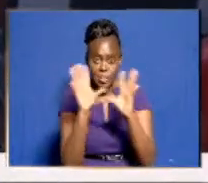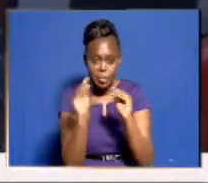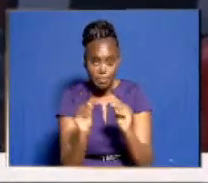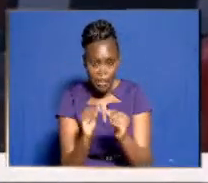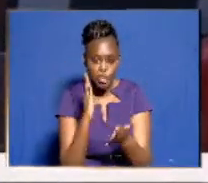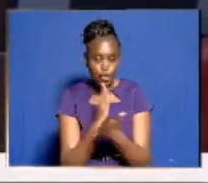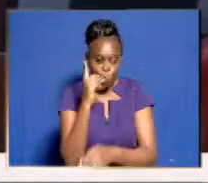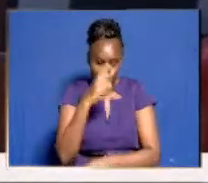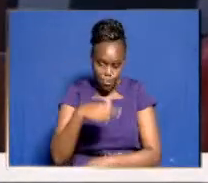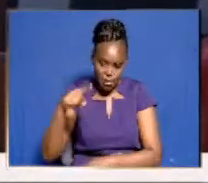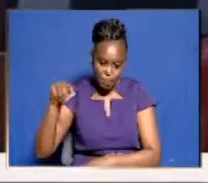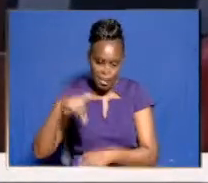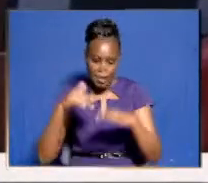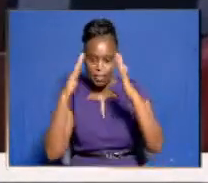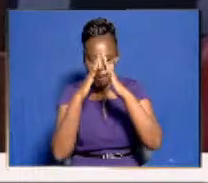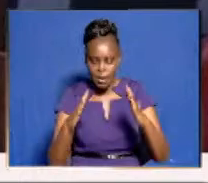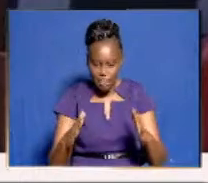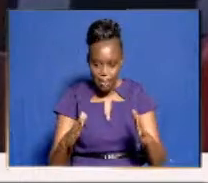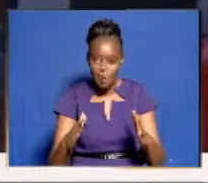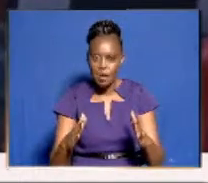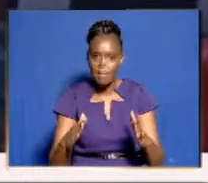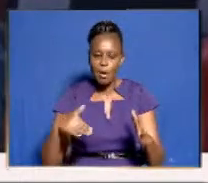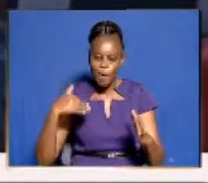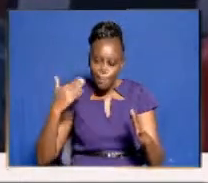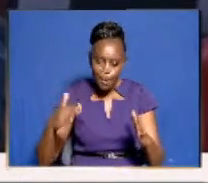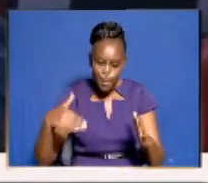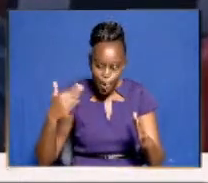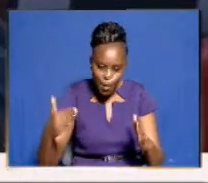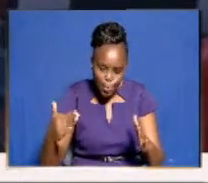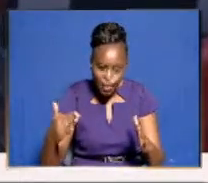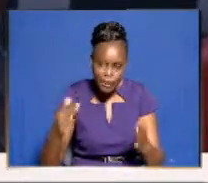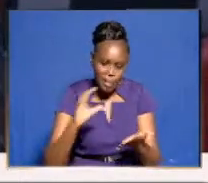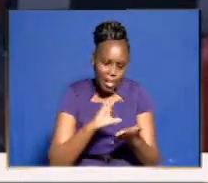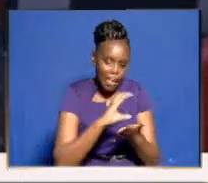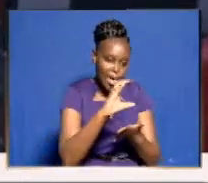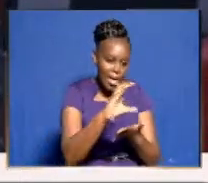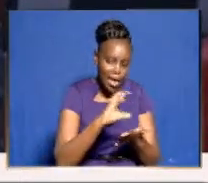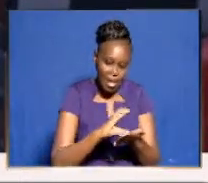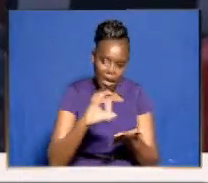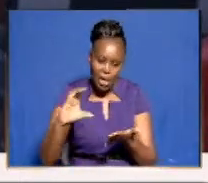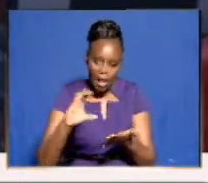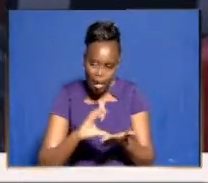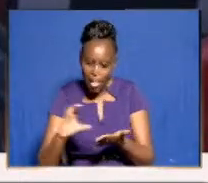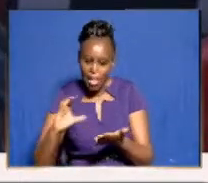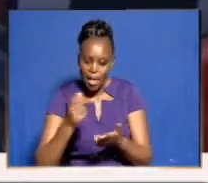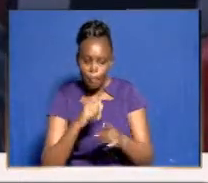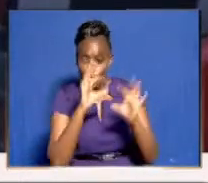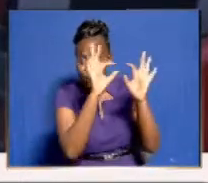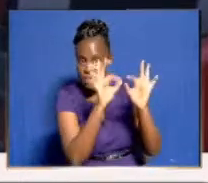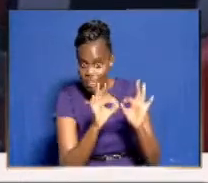this House, Mr. Speaker, quite often than not, disbursements of funds from Treasury